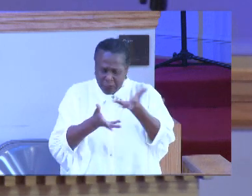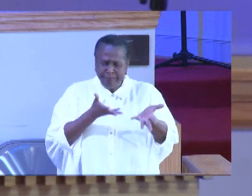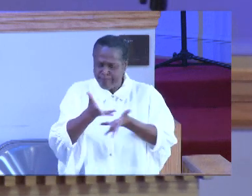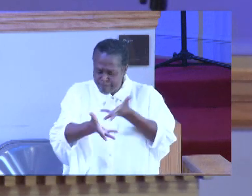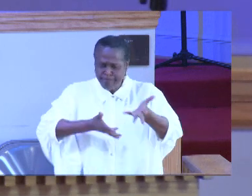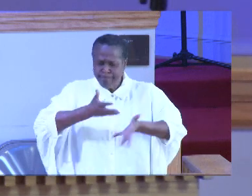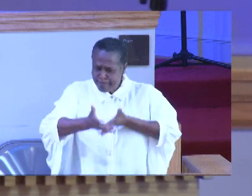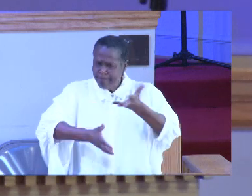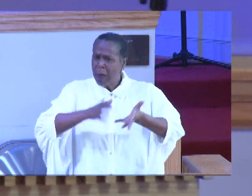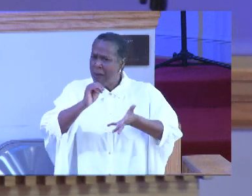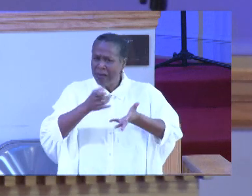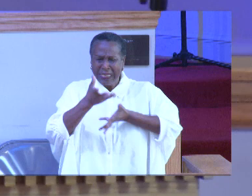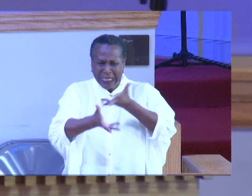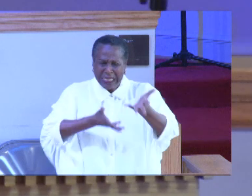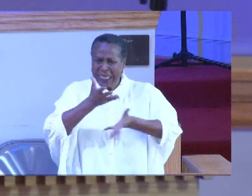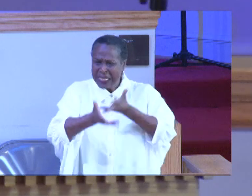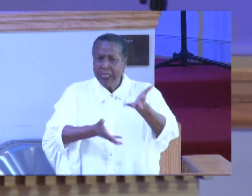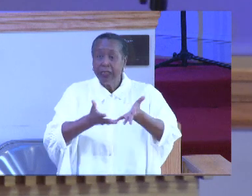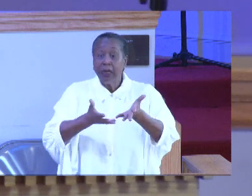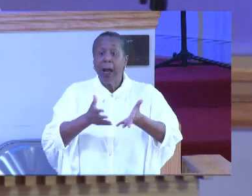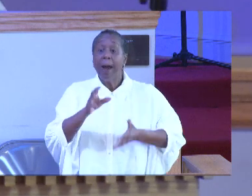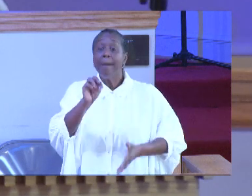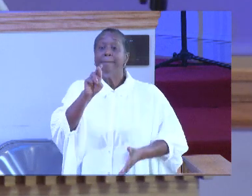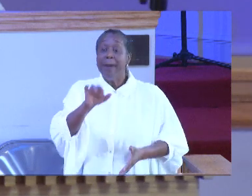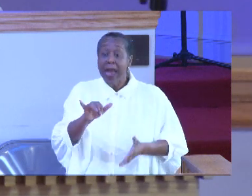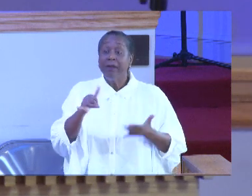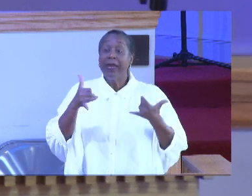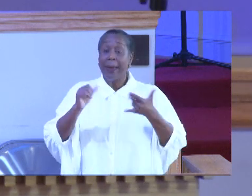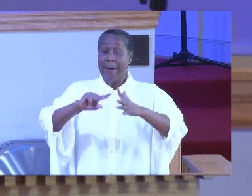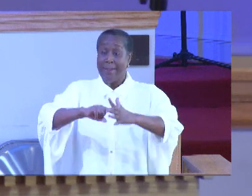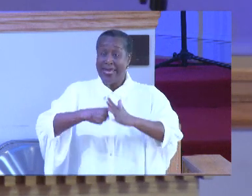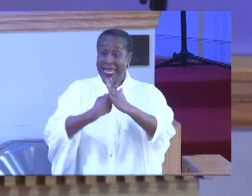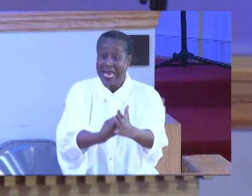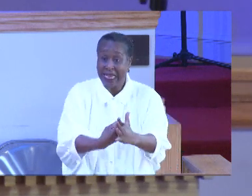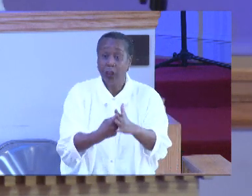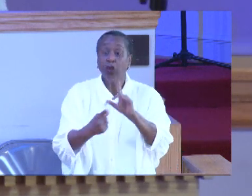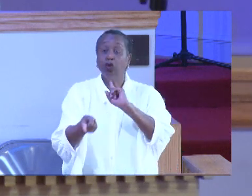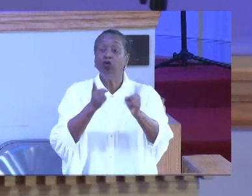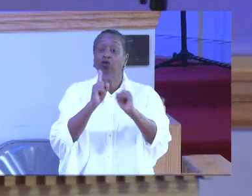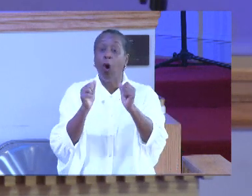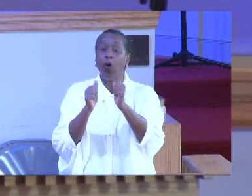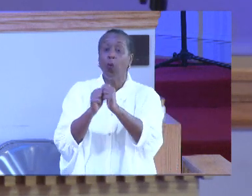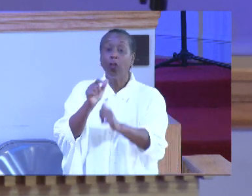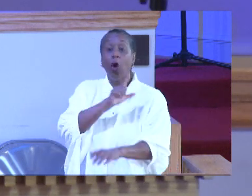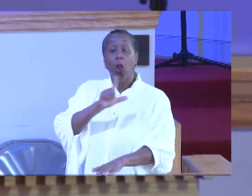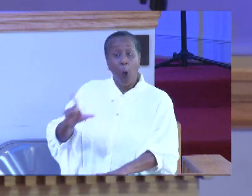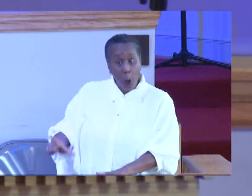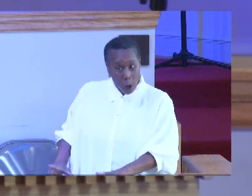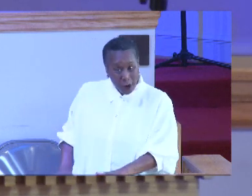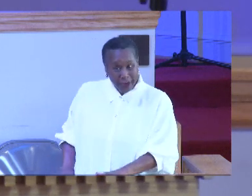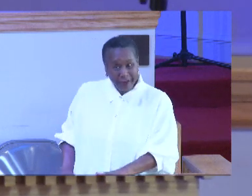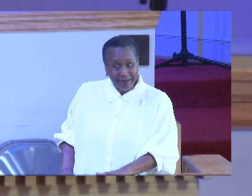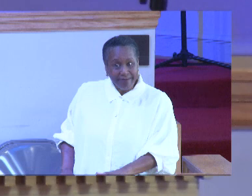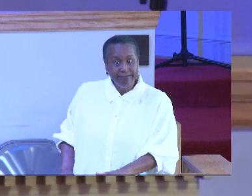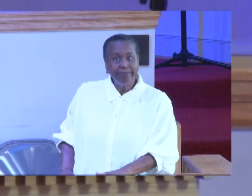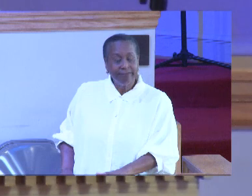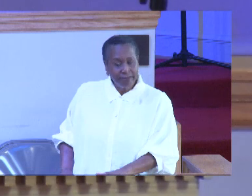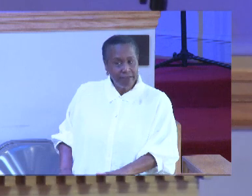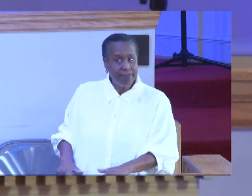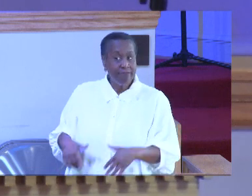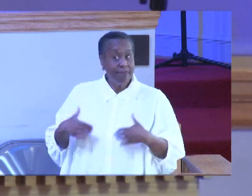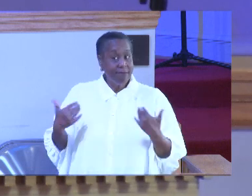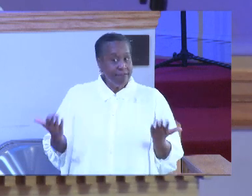issues, she begins to talk with the Lord. Yeah.